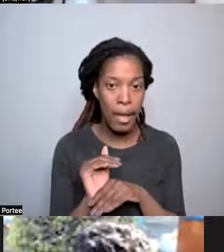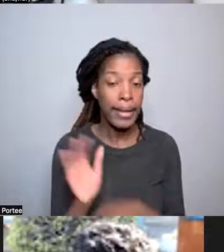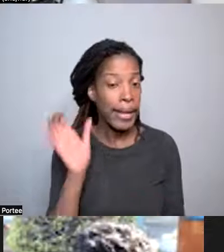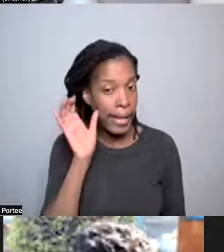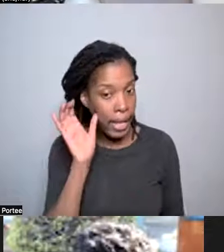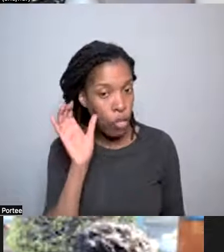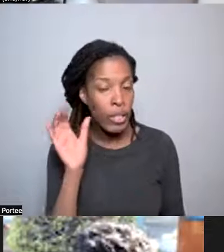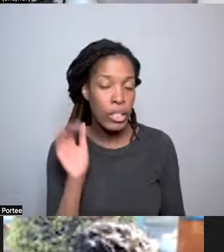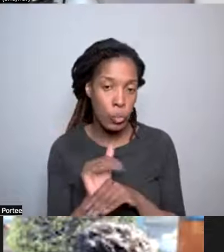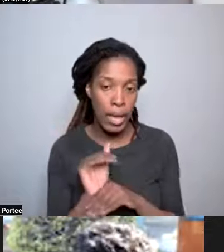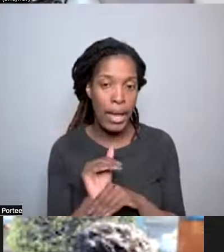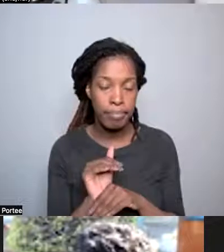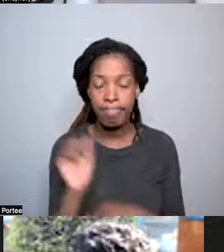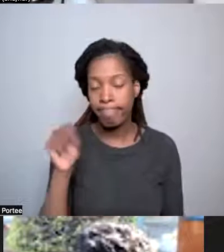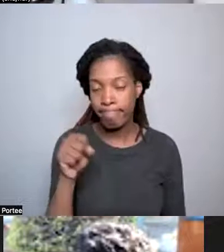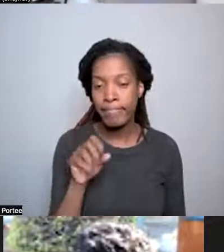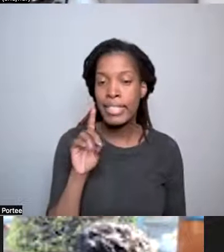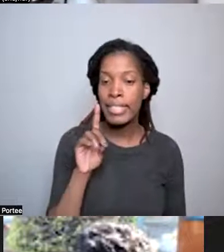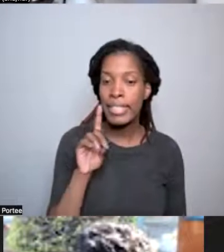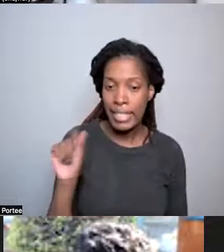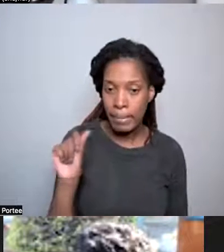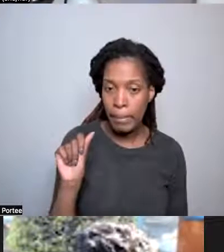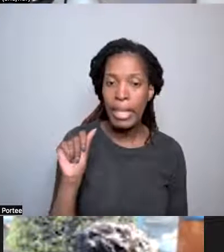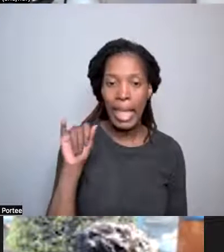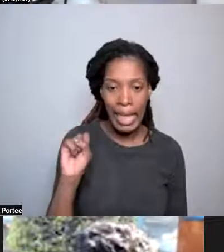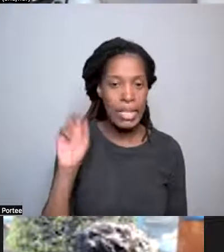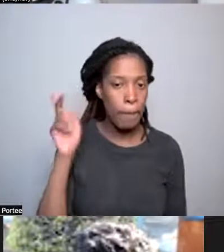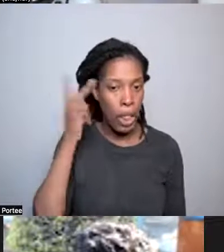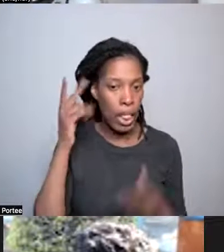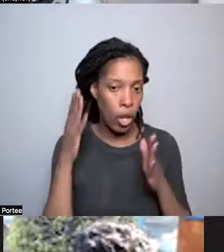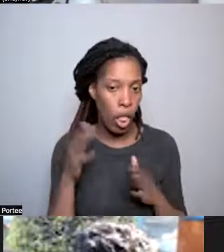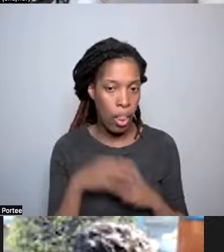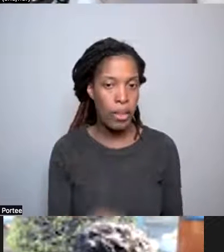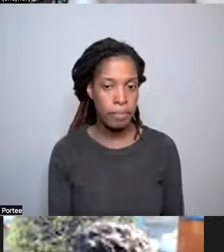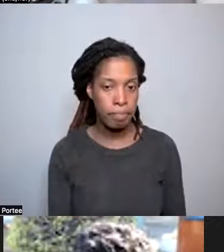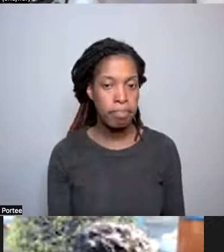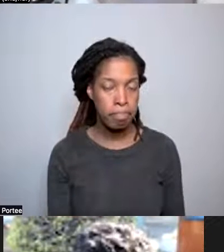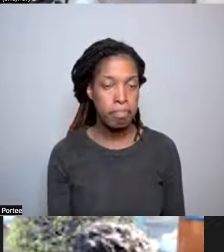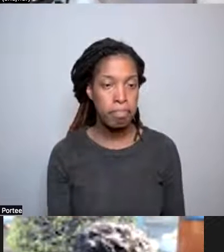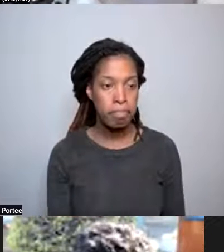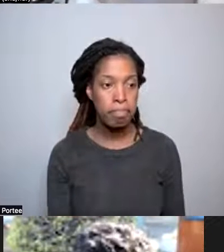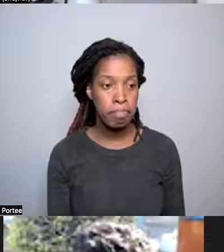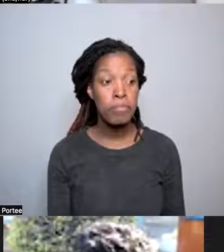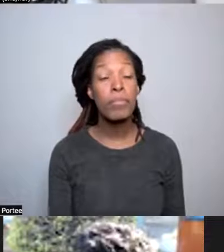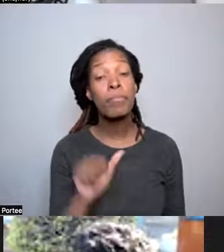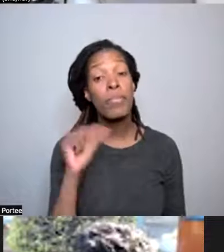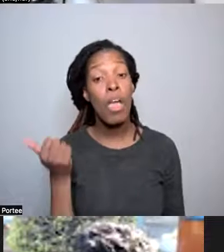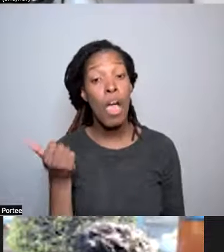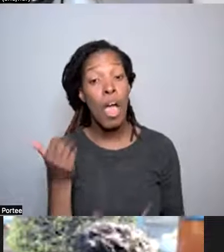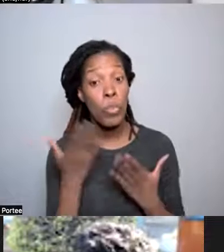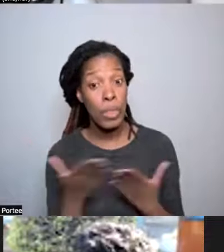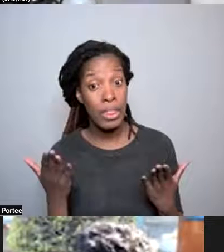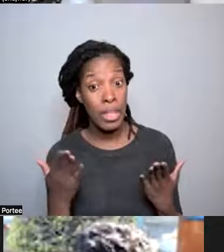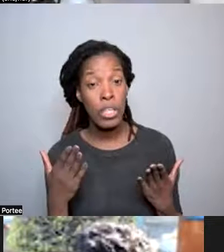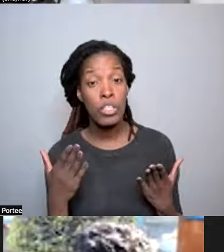tonight, that disability is political. And the other thing is that